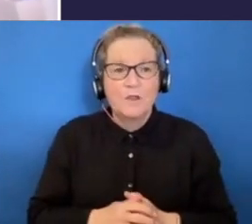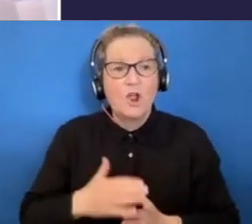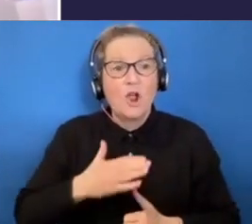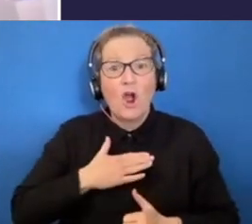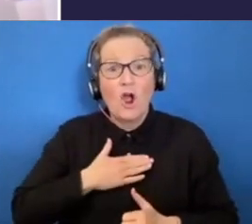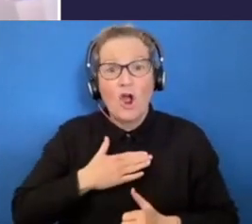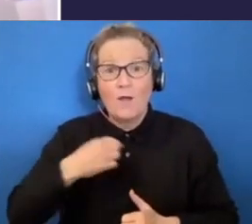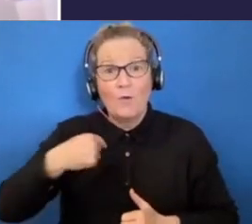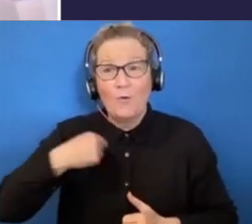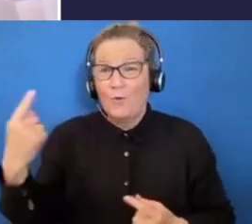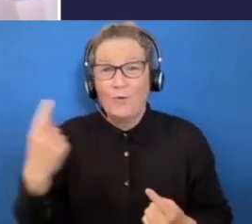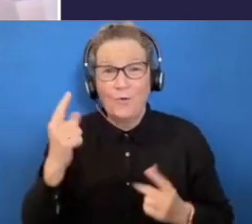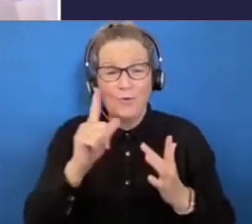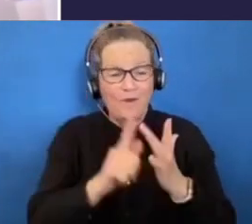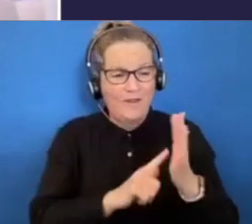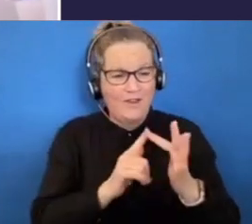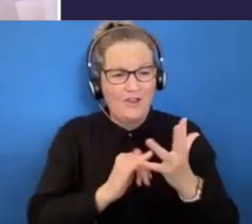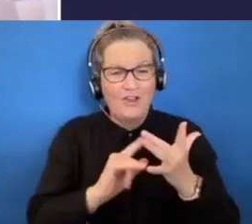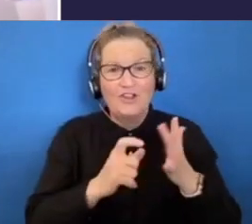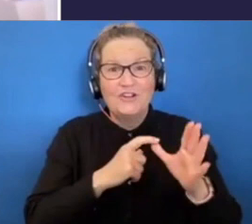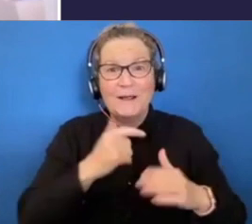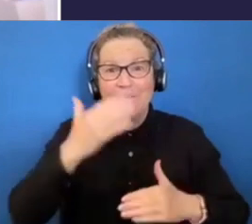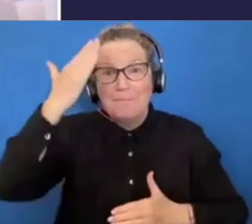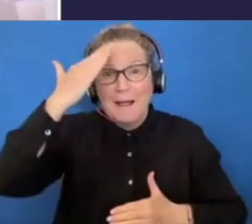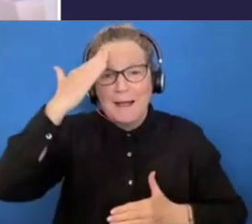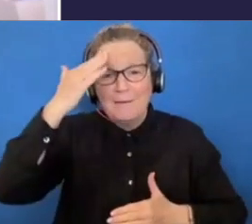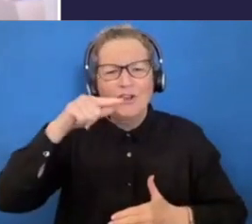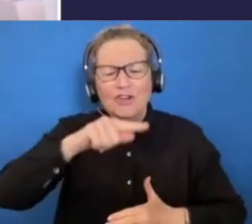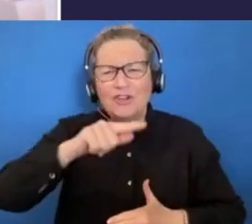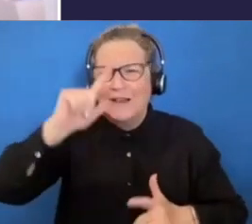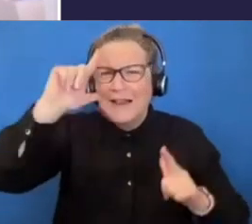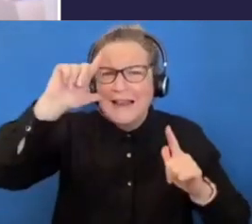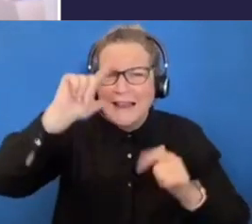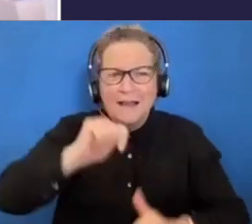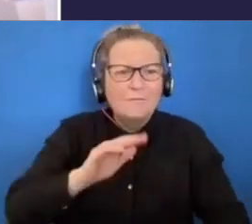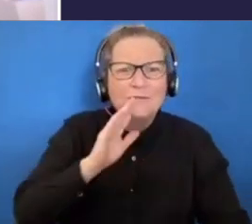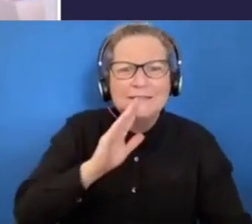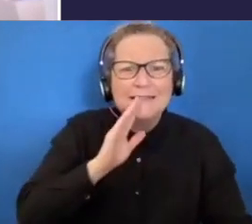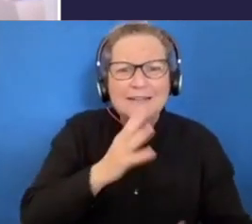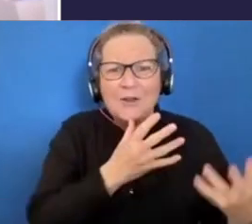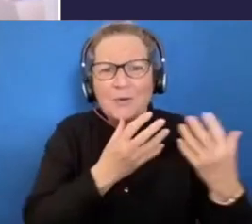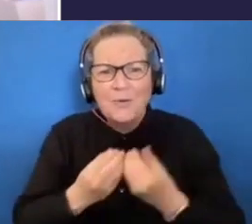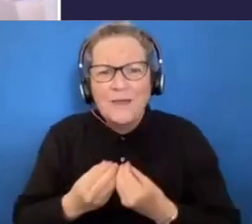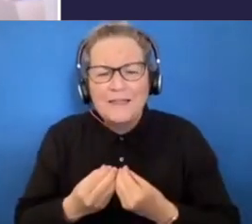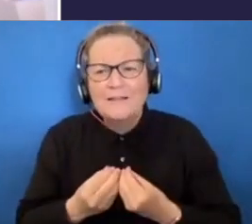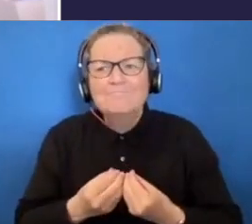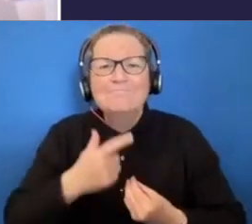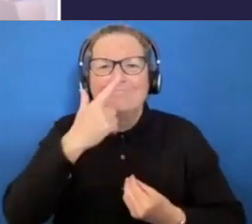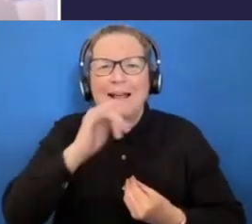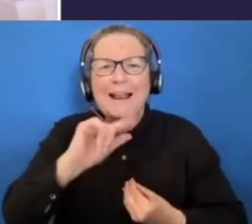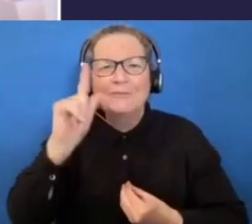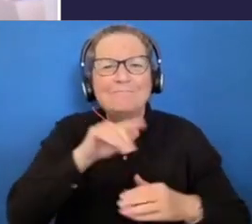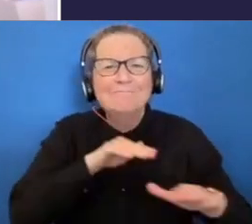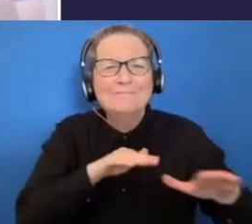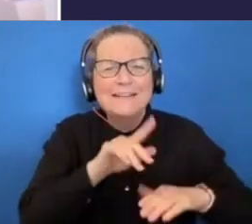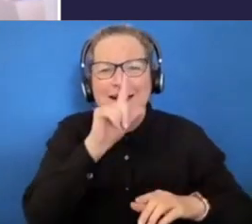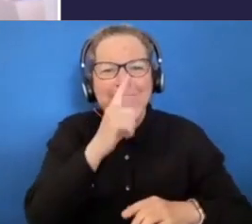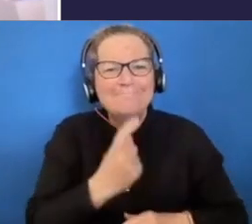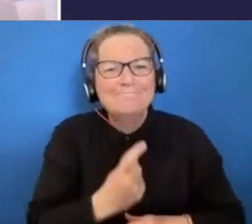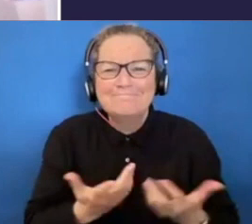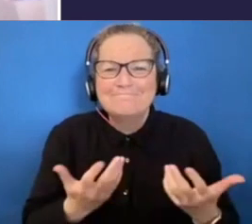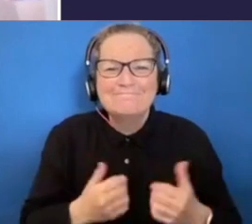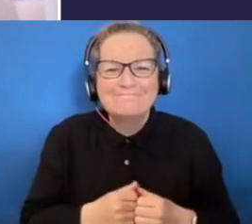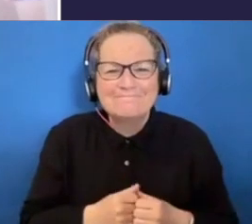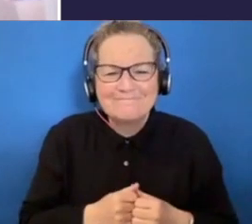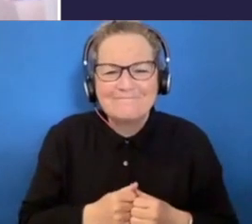mum. She normally loves to do these presentations with me, but she can't be with us today. So I thought we'd begin